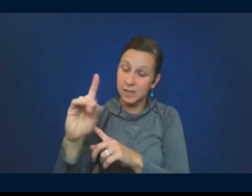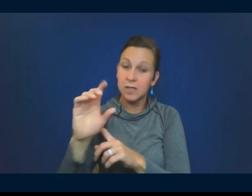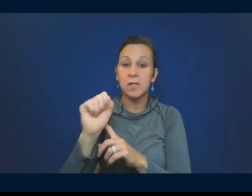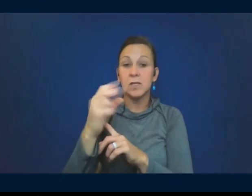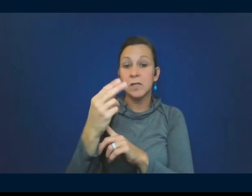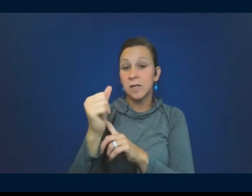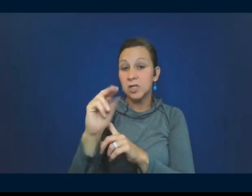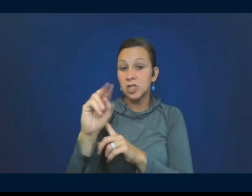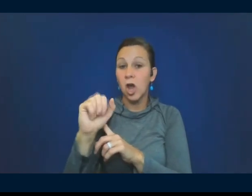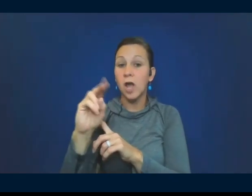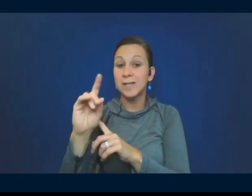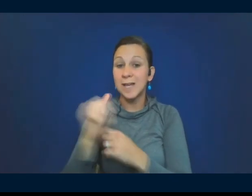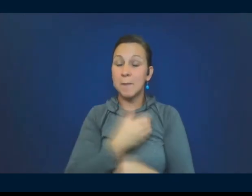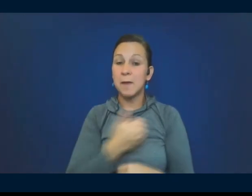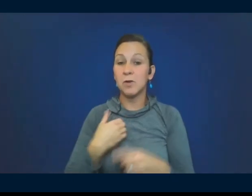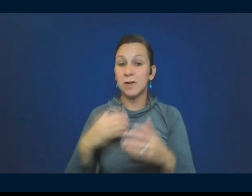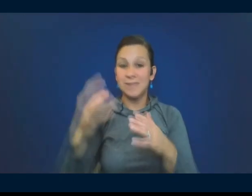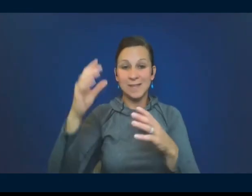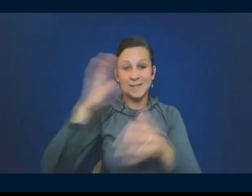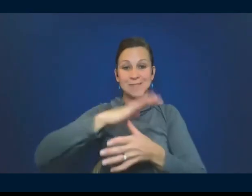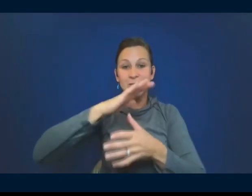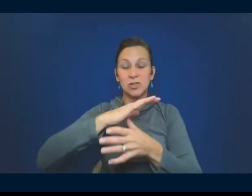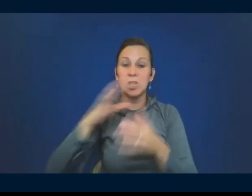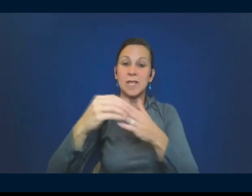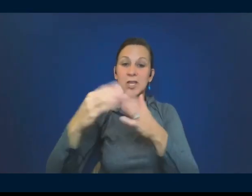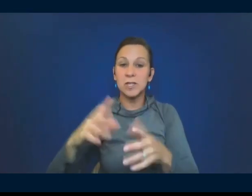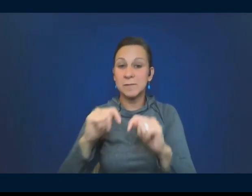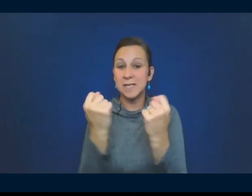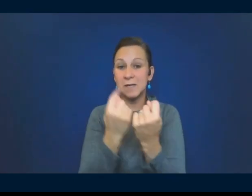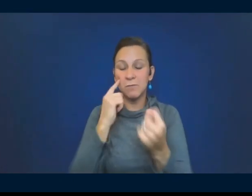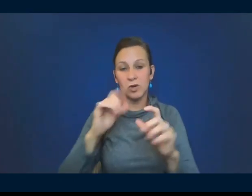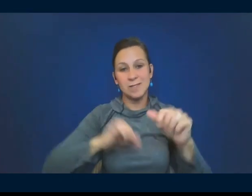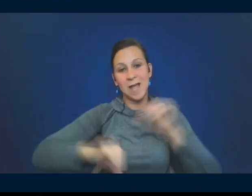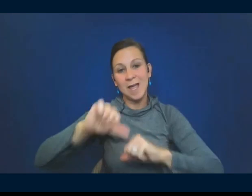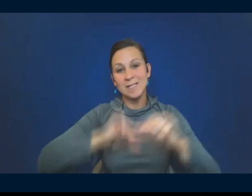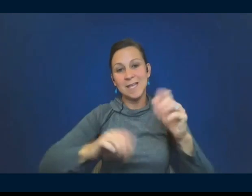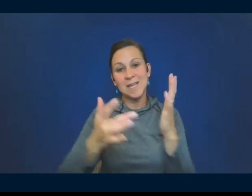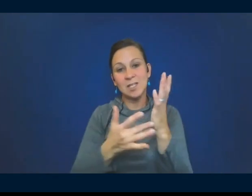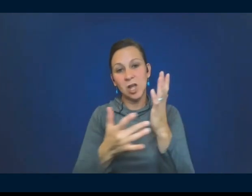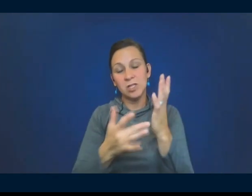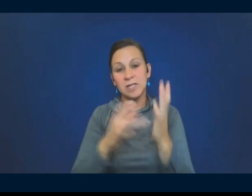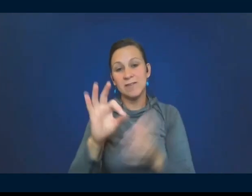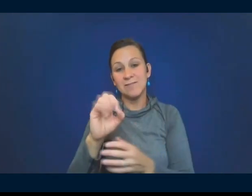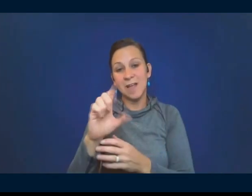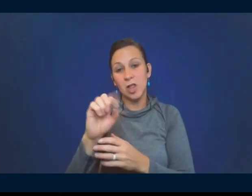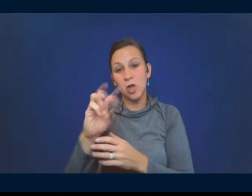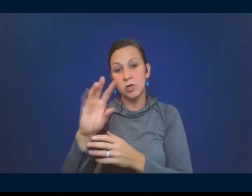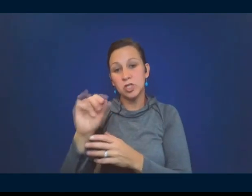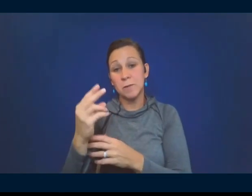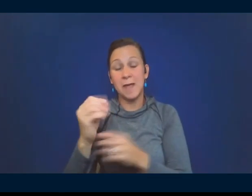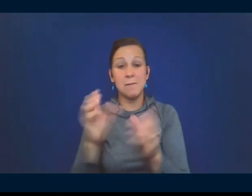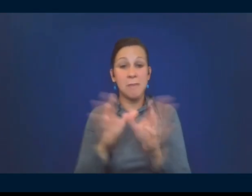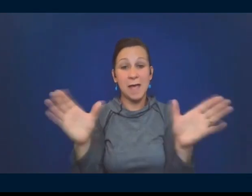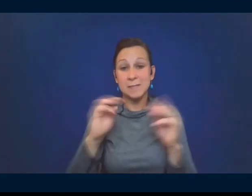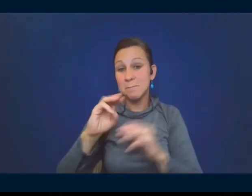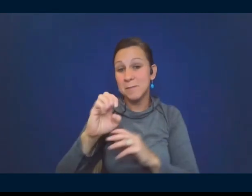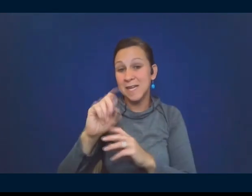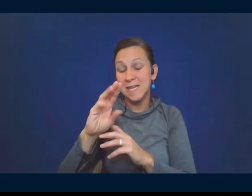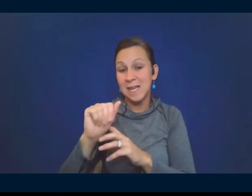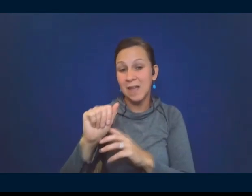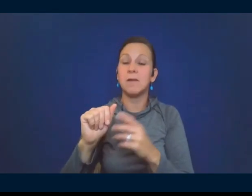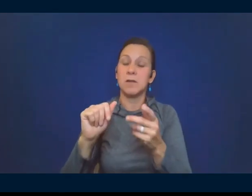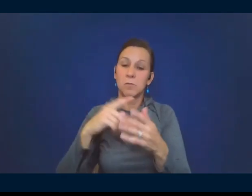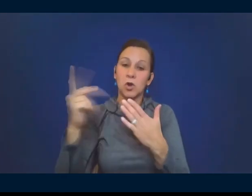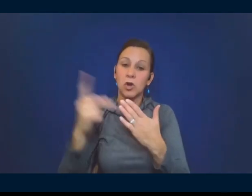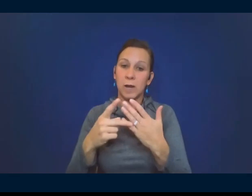Senior Leadership Team for the Science and Technology Policy Fellowships and the Mass Media Fellowships Program at AAAS. And so,